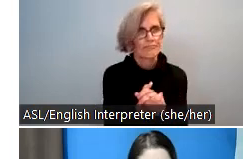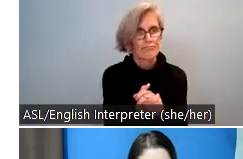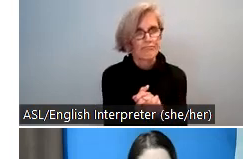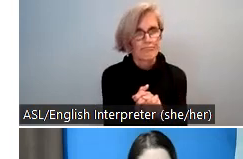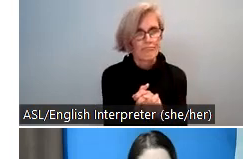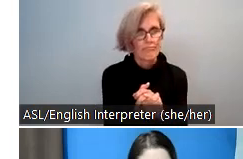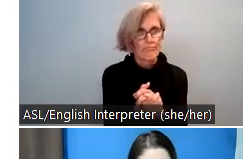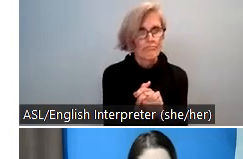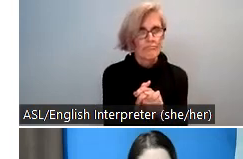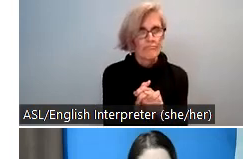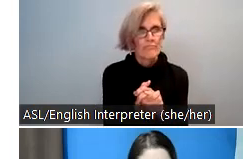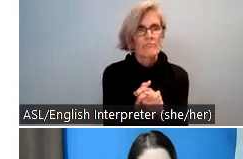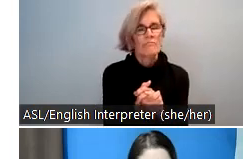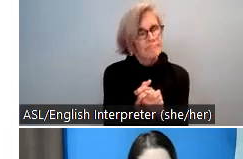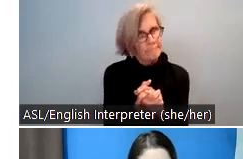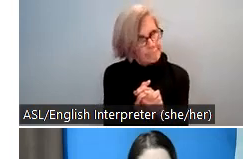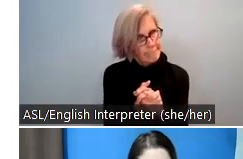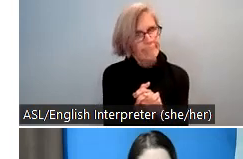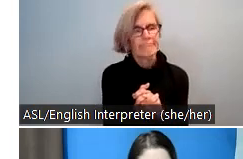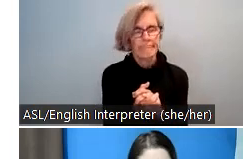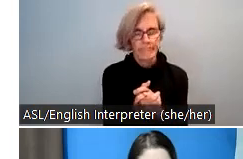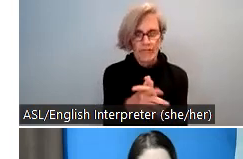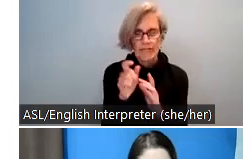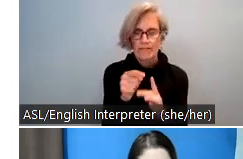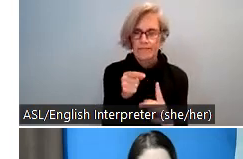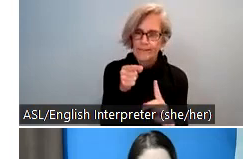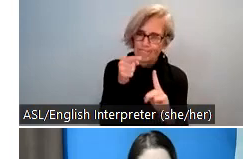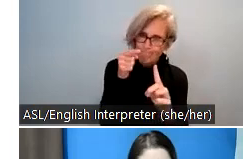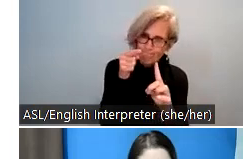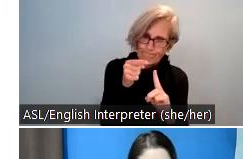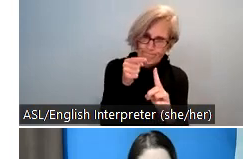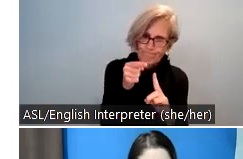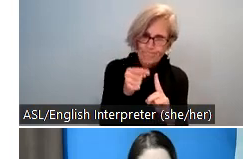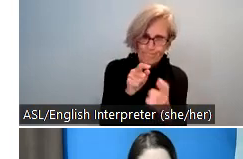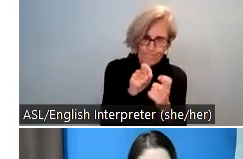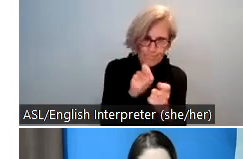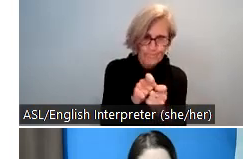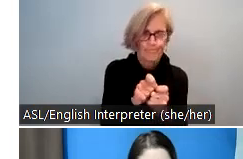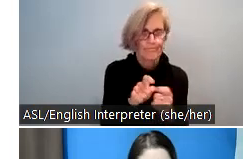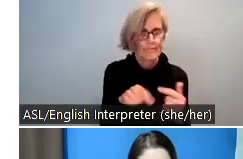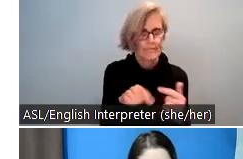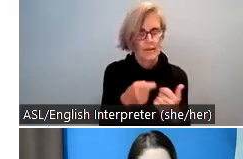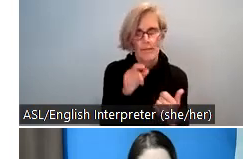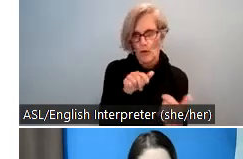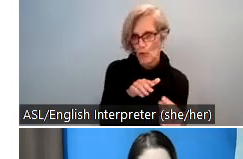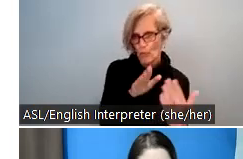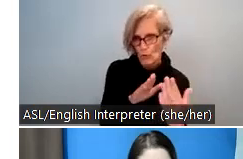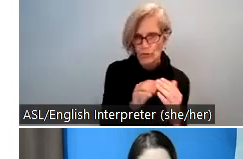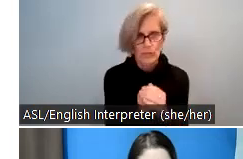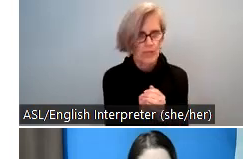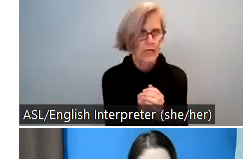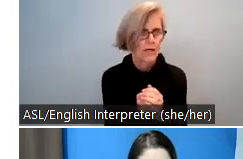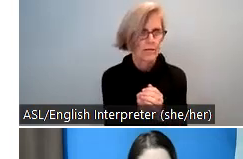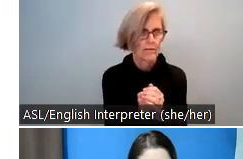Really be specific and detailed about your approach for addressing the traffic safety issues and for the